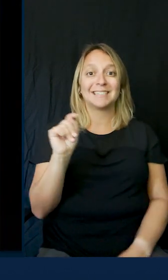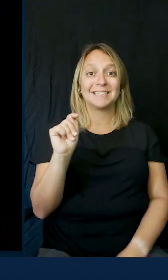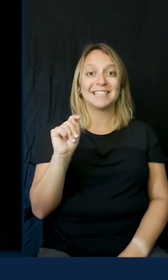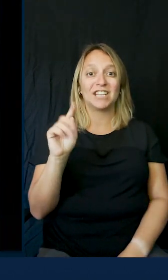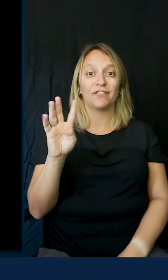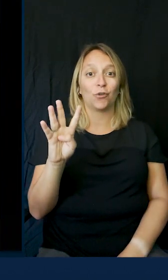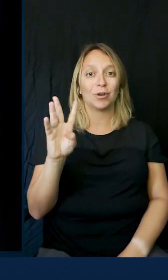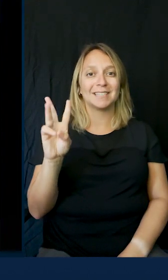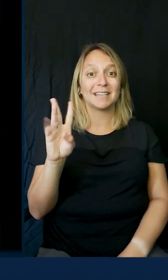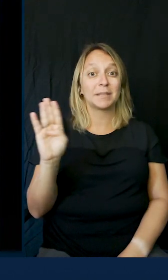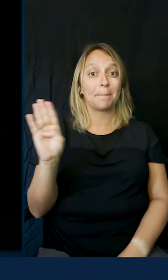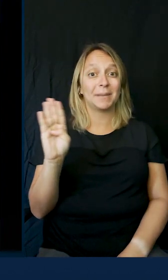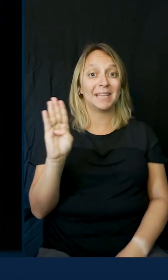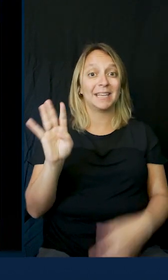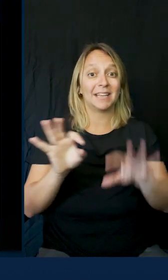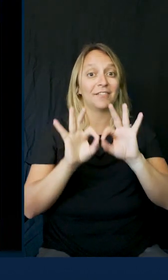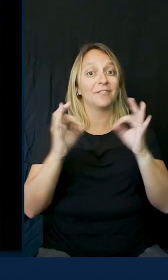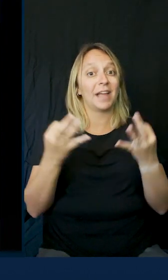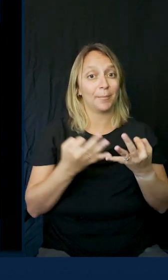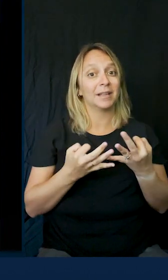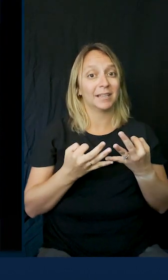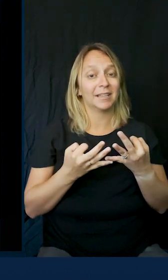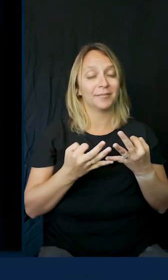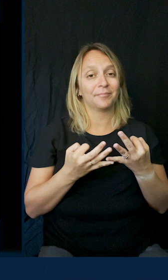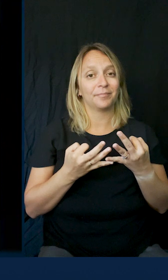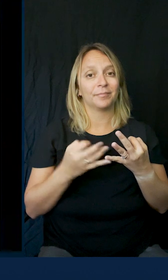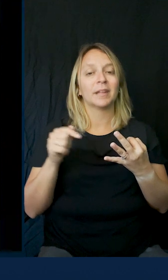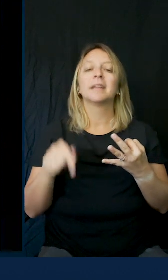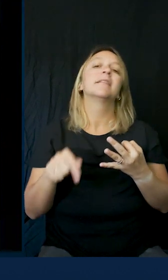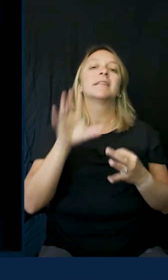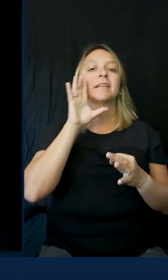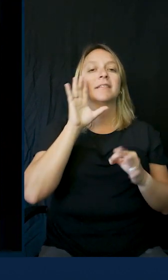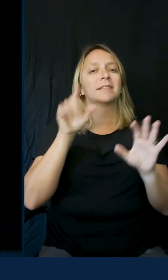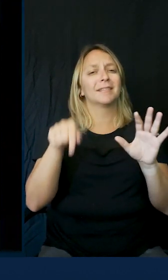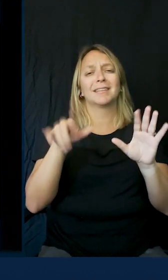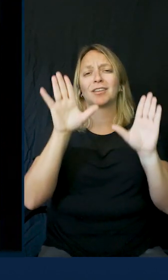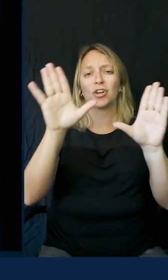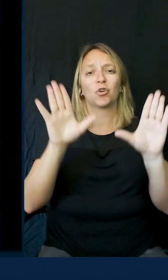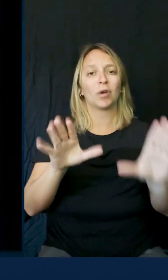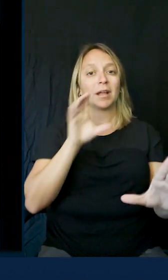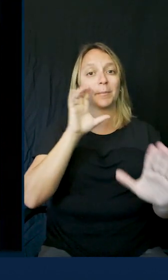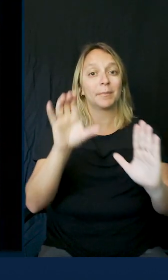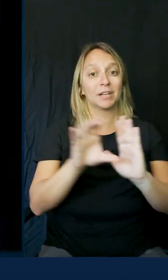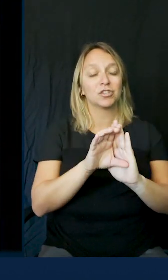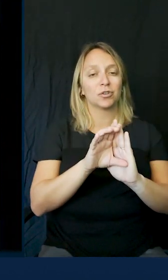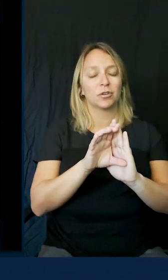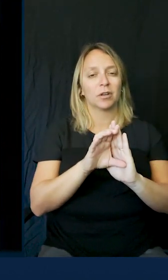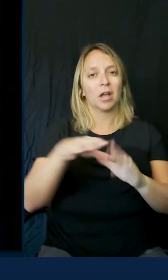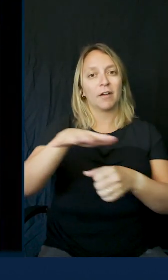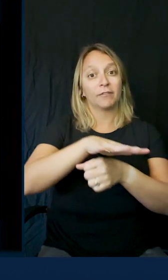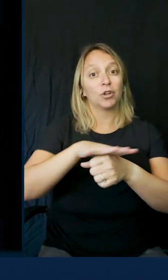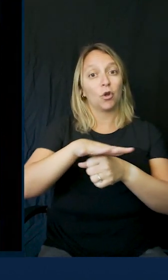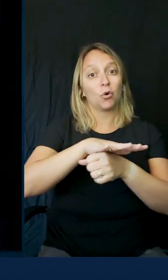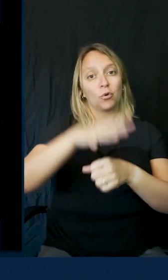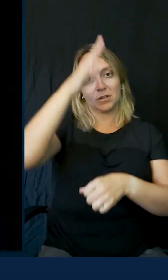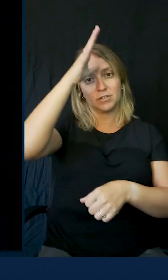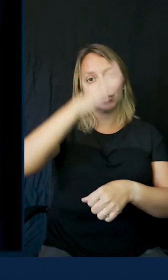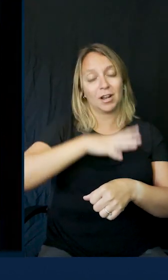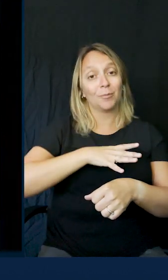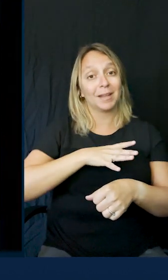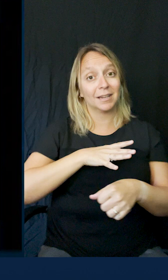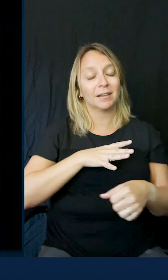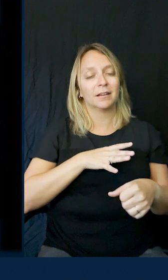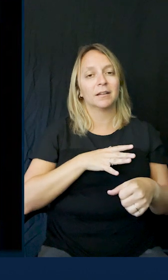T46Bs. And this is a great picture from a local gentleman, Dante